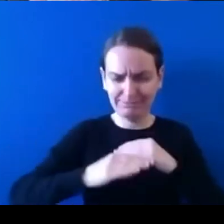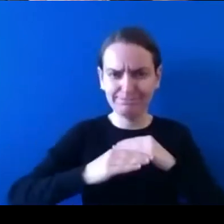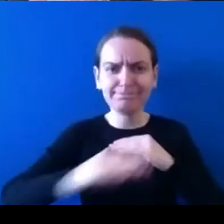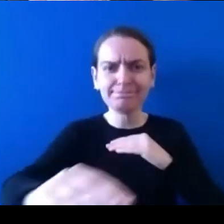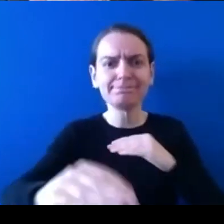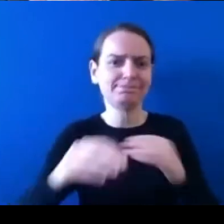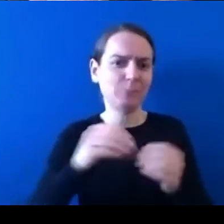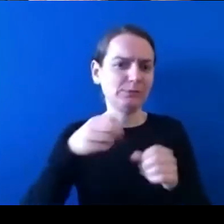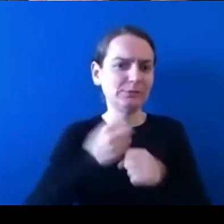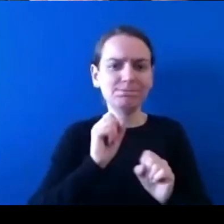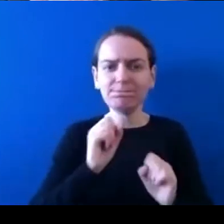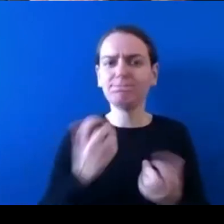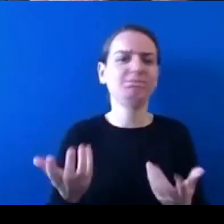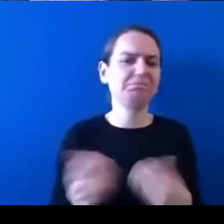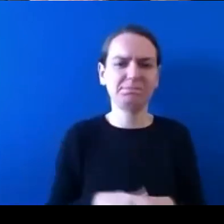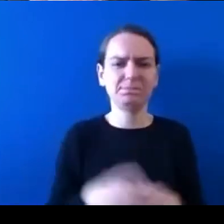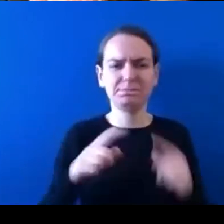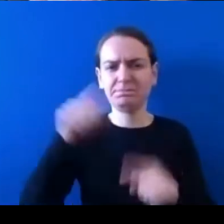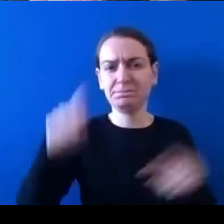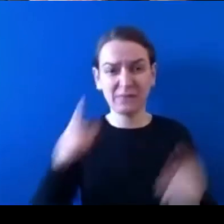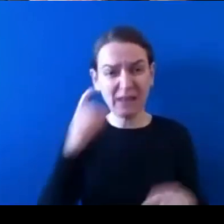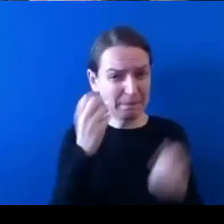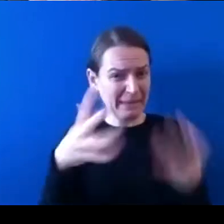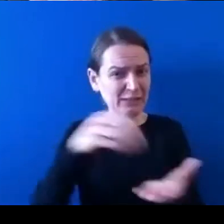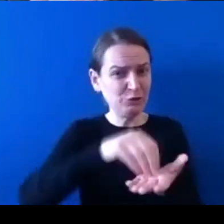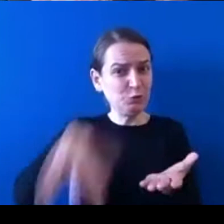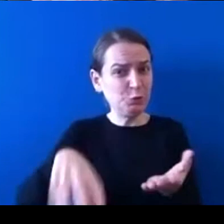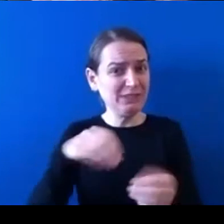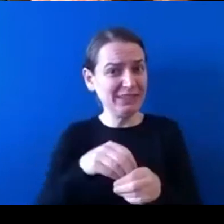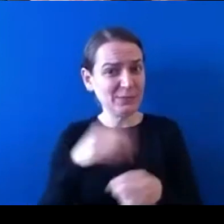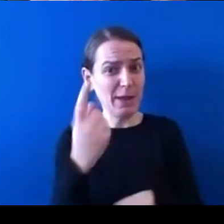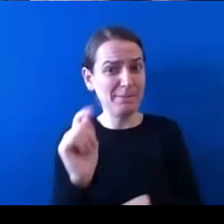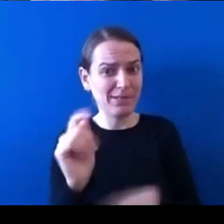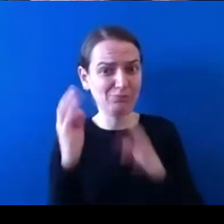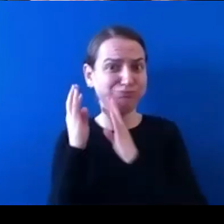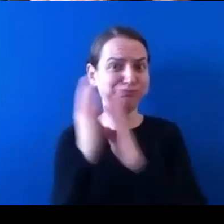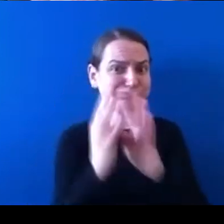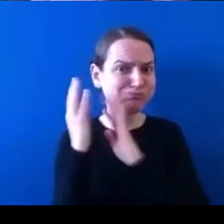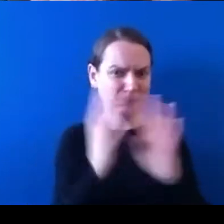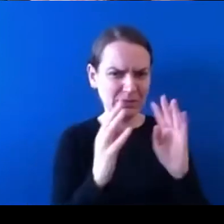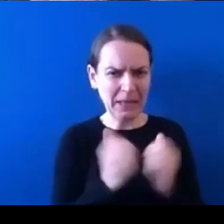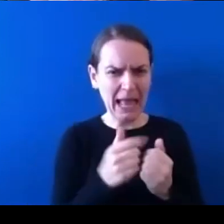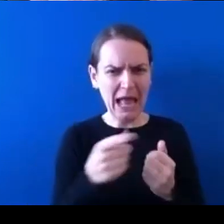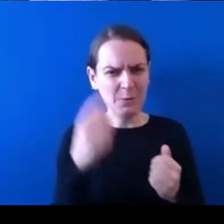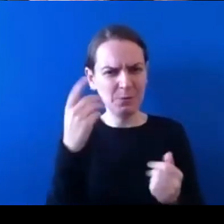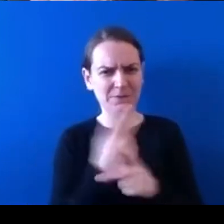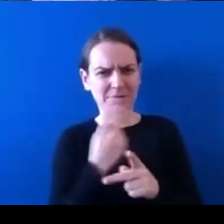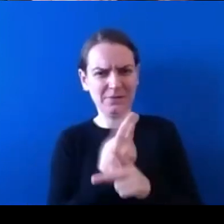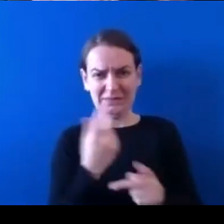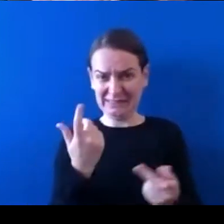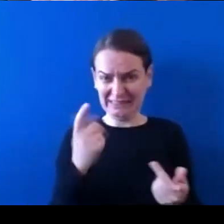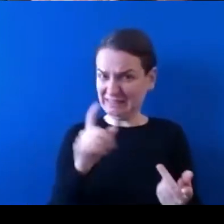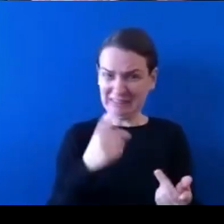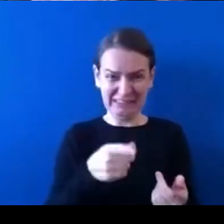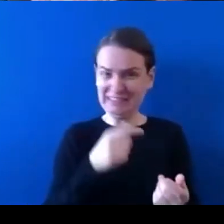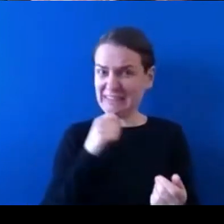bathroom. If you have a suite bathroom, your dorm mates are responsible for cleaning it. So you